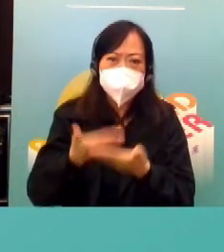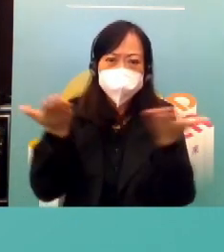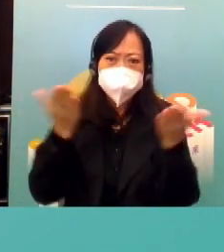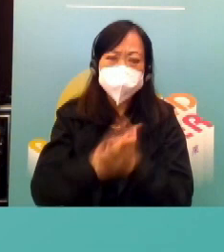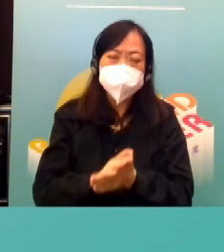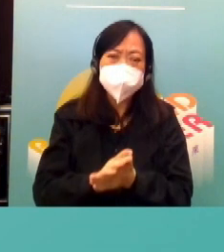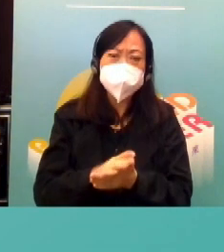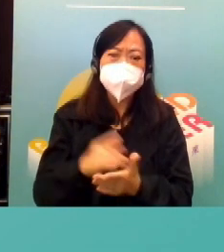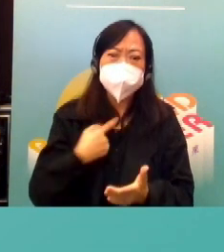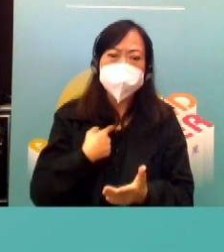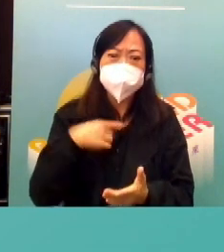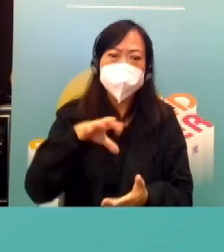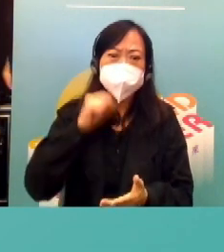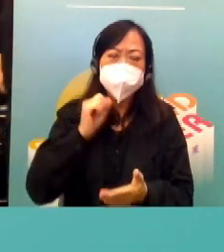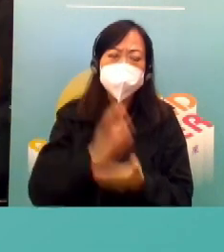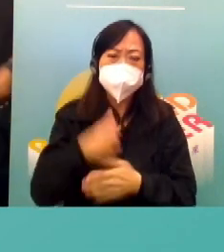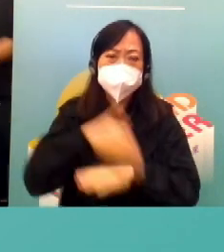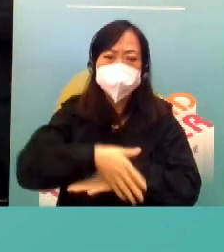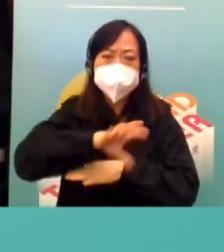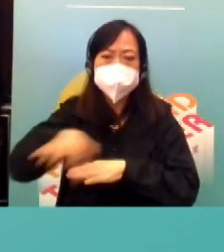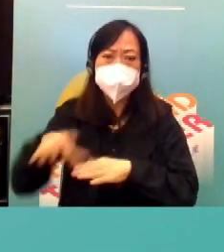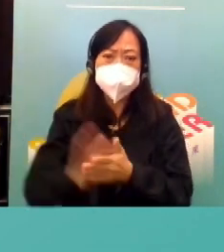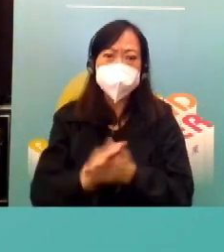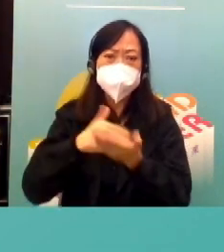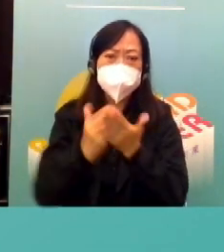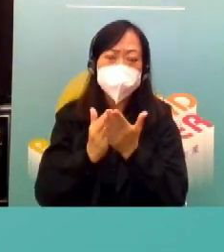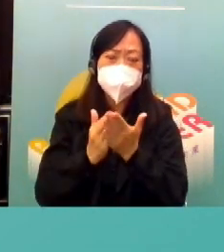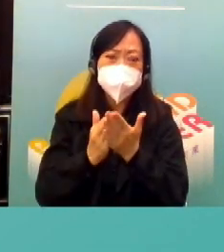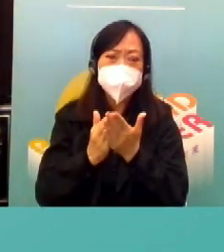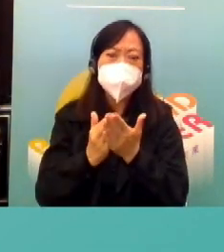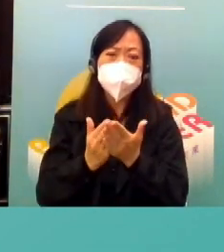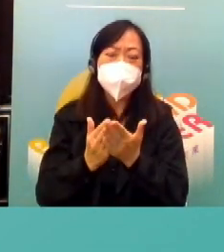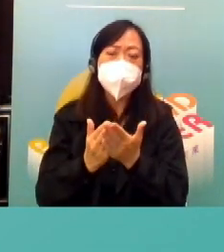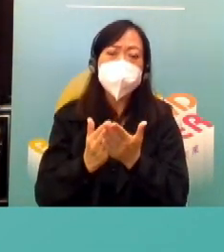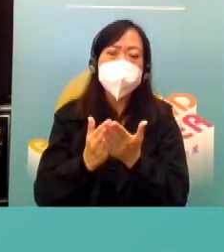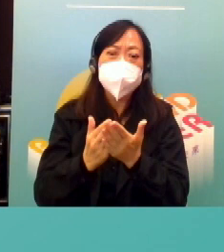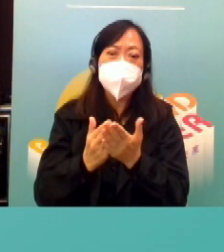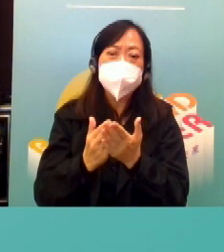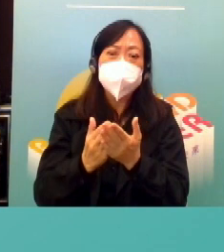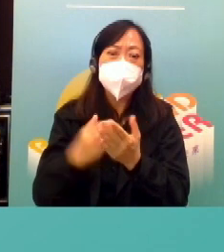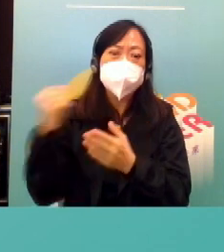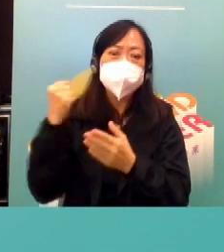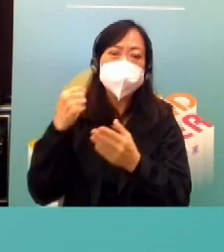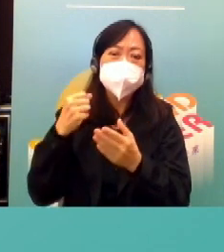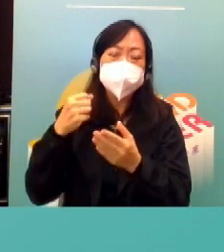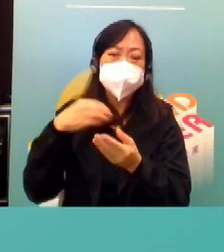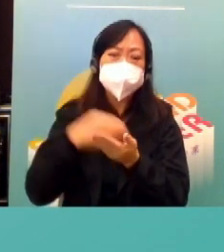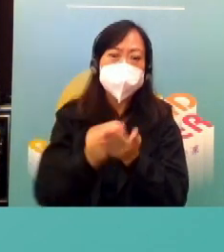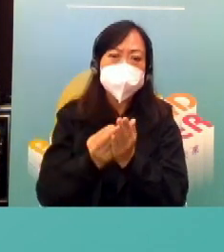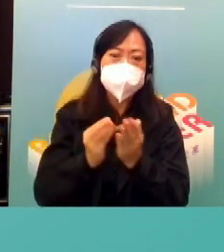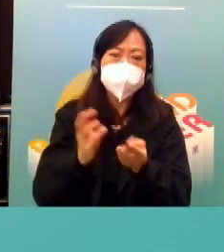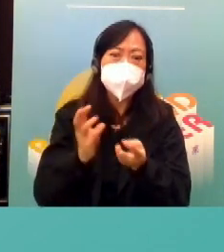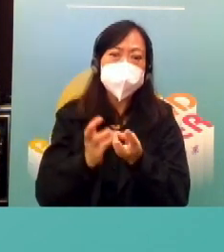resources. So leveraging on the feed-in tariff scheme introduced by the government